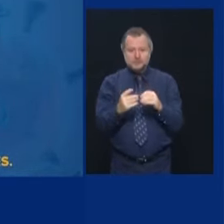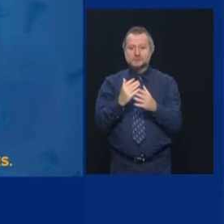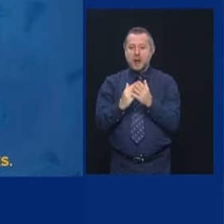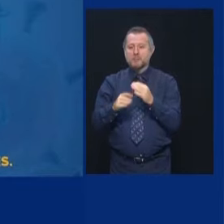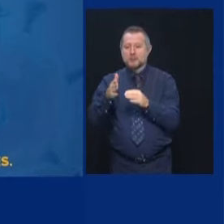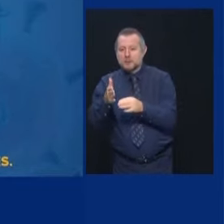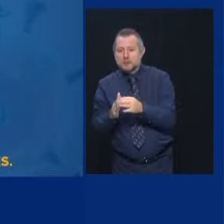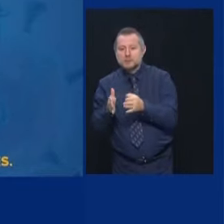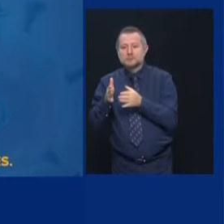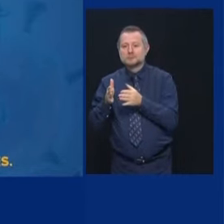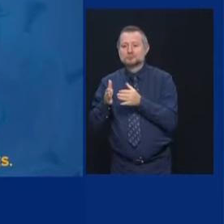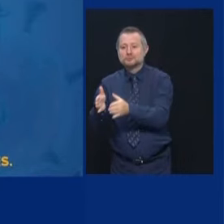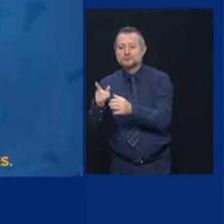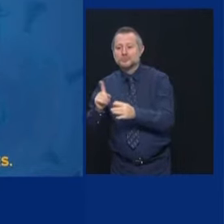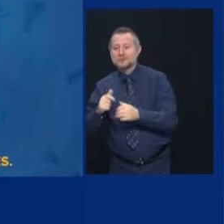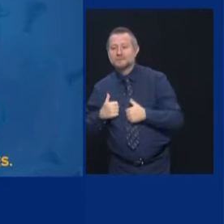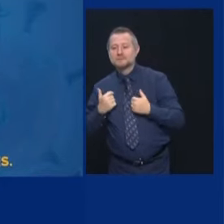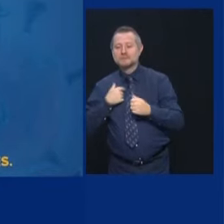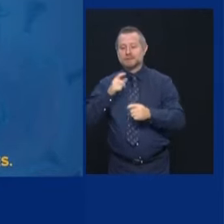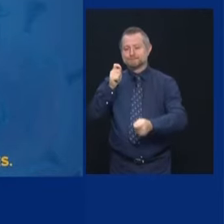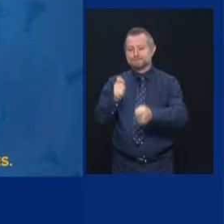that.